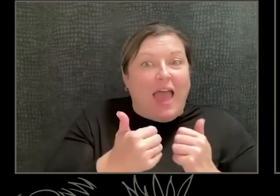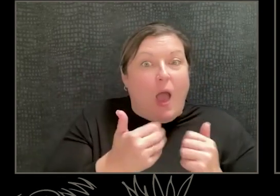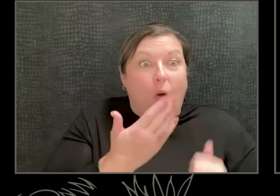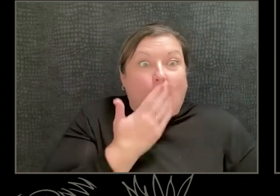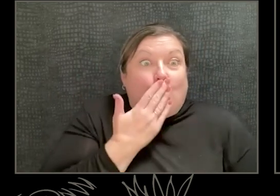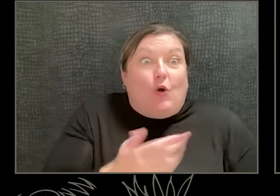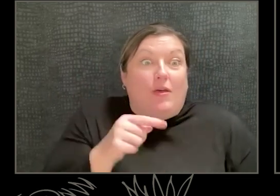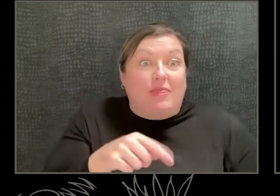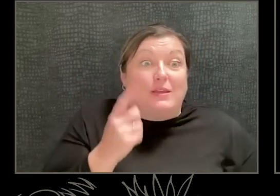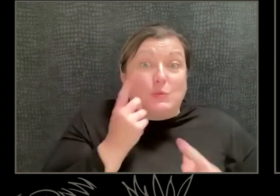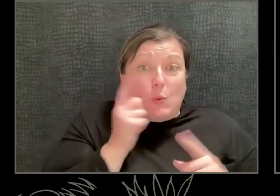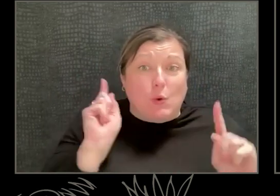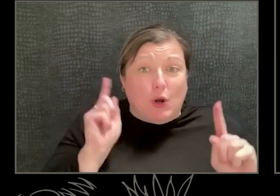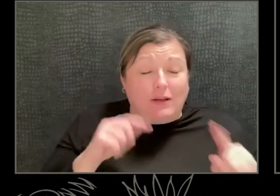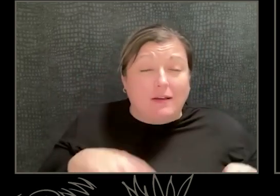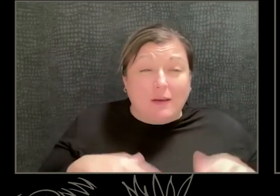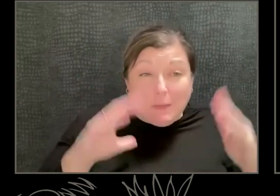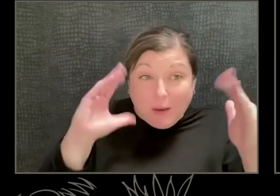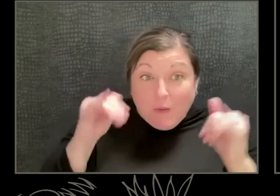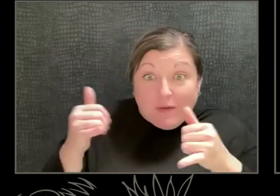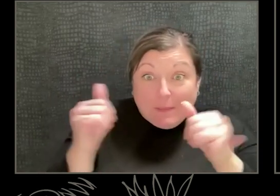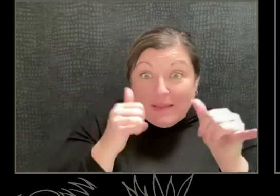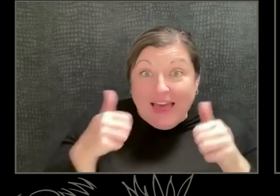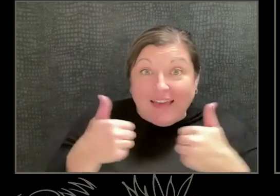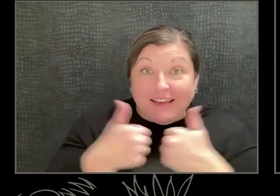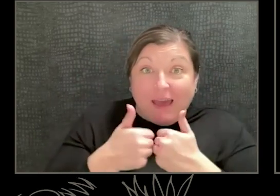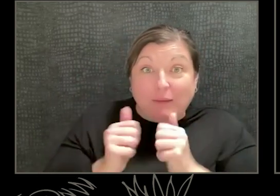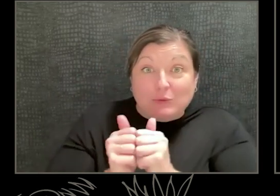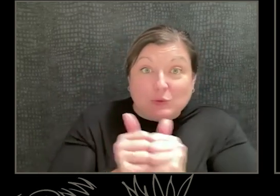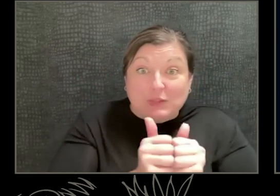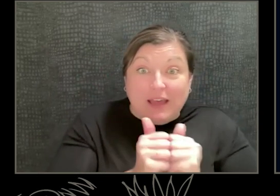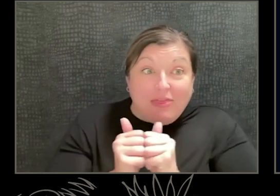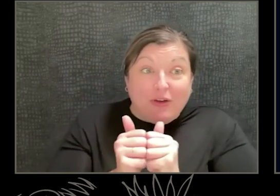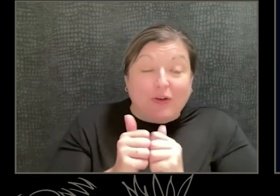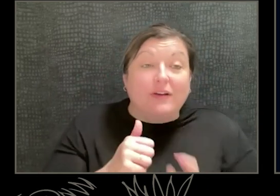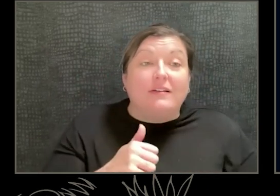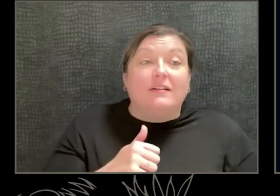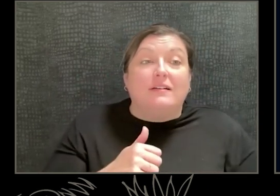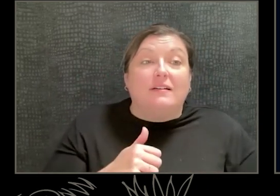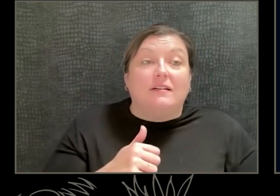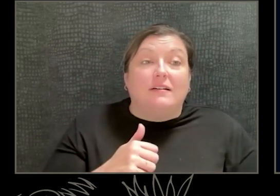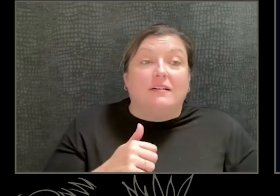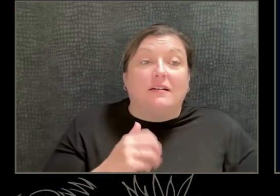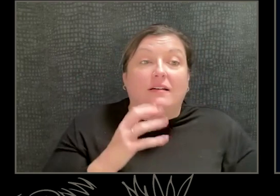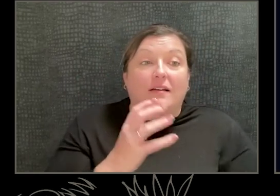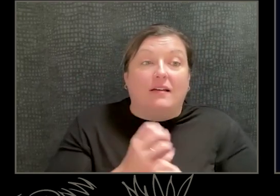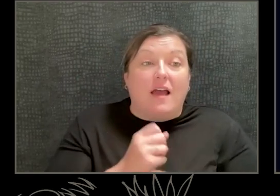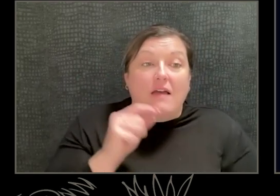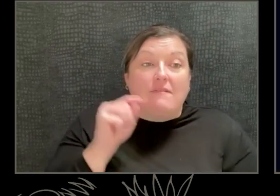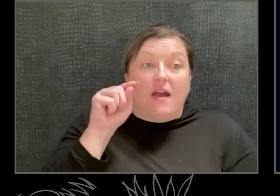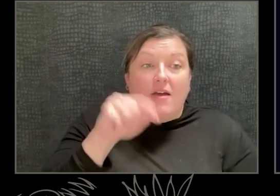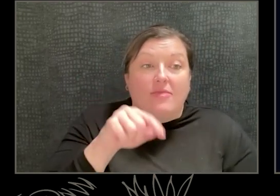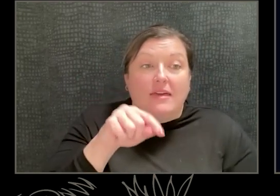work, but I was hoping we could play a little game together. So I've got this, I